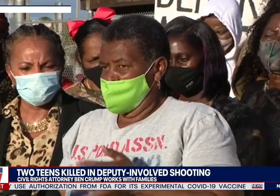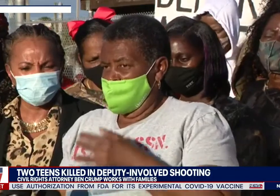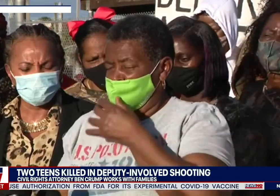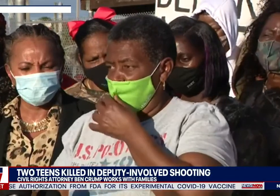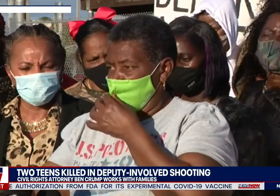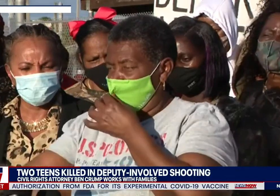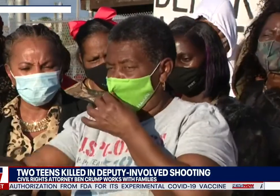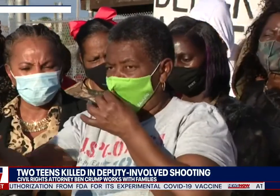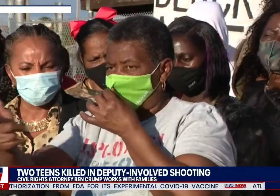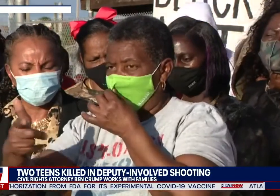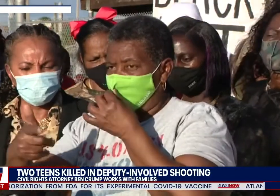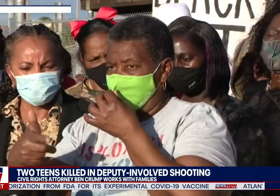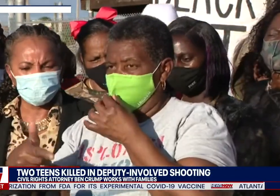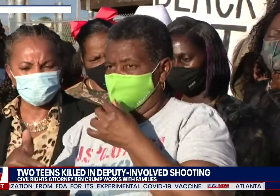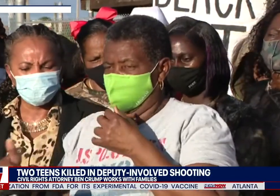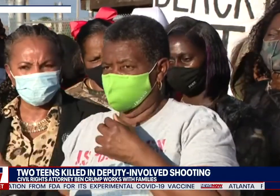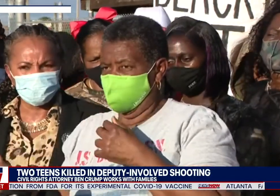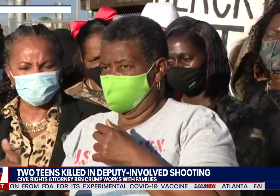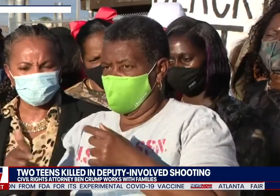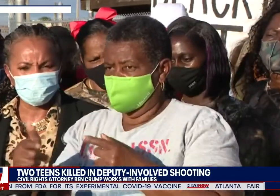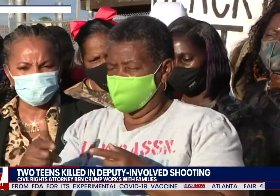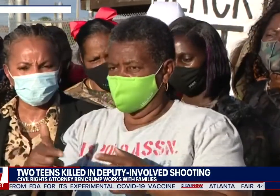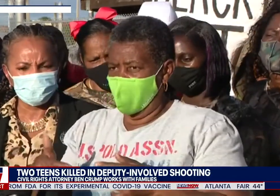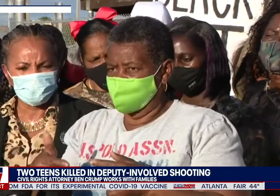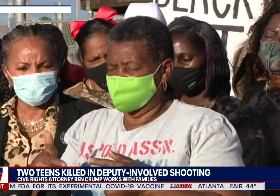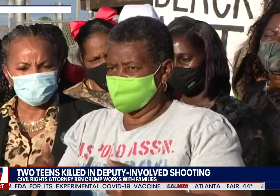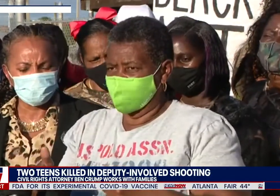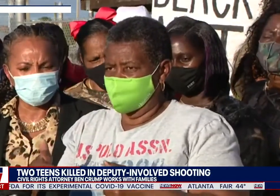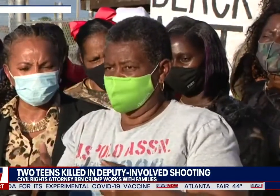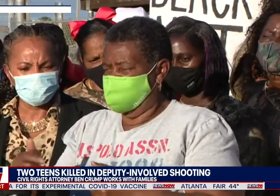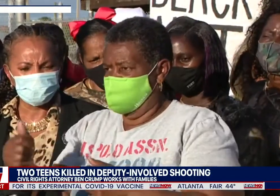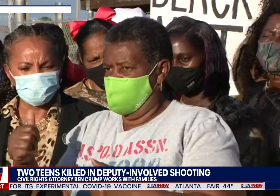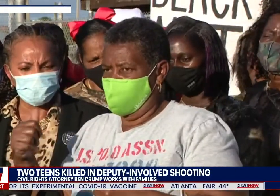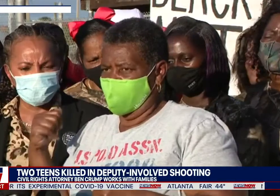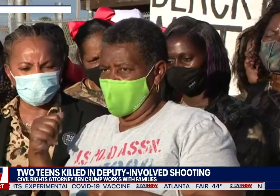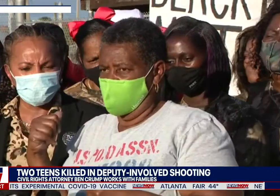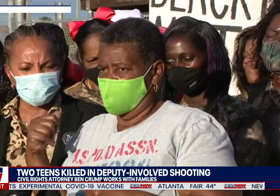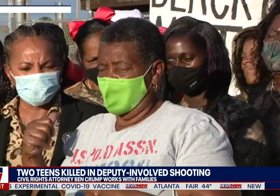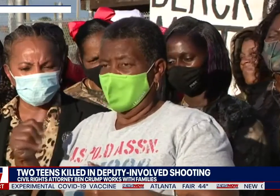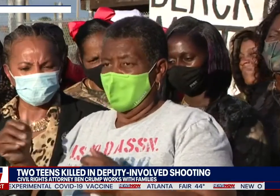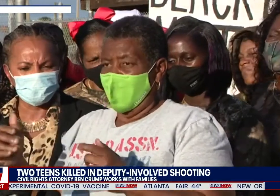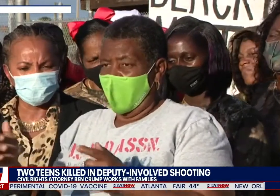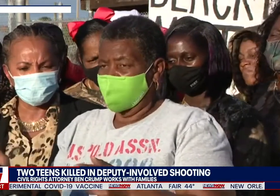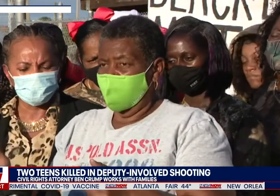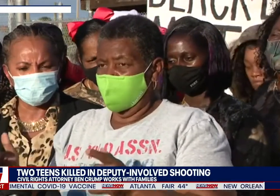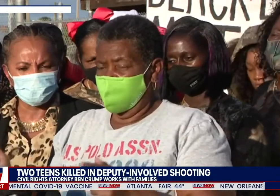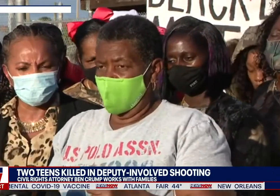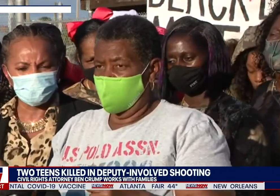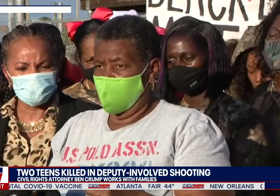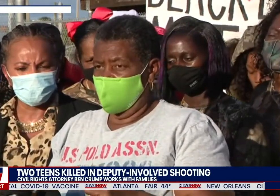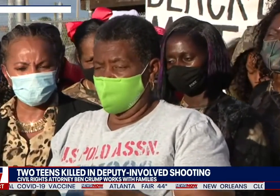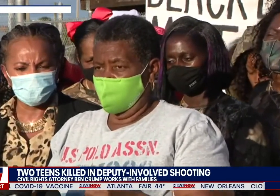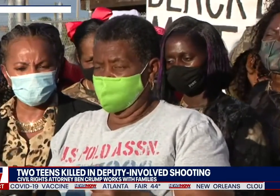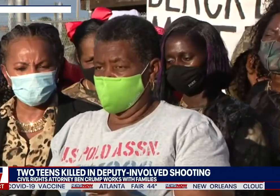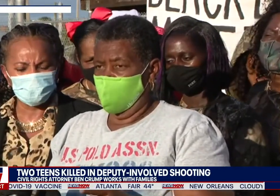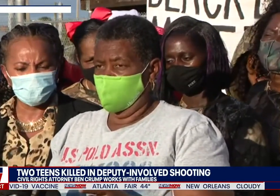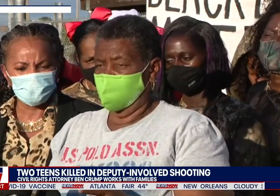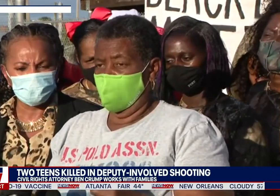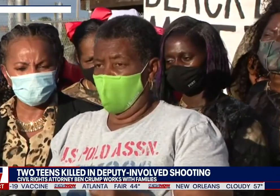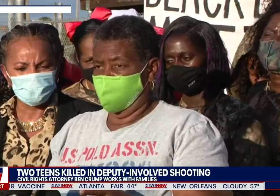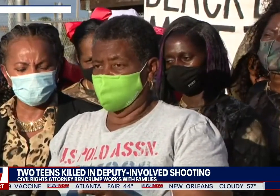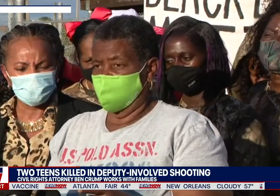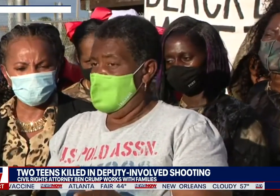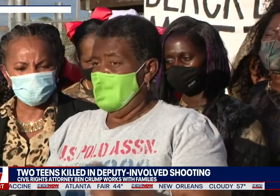when I got there and turned my car around in the middle of the street and parked on the opposite side of the street going back out I got out of my car and I